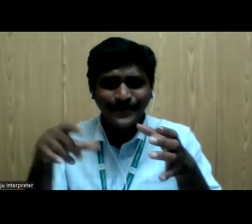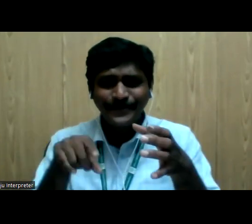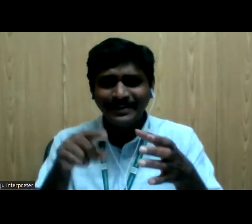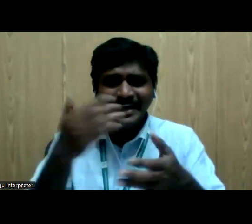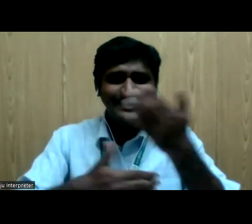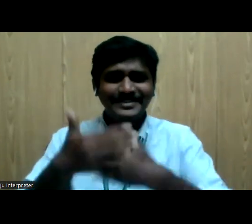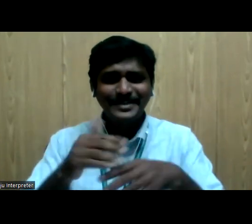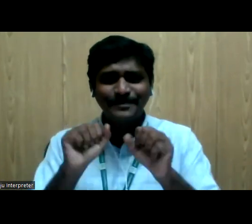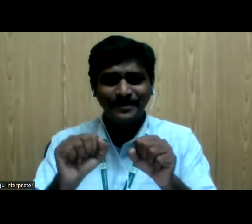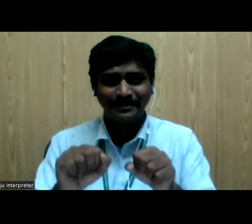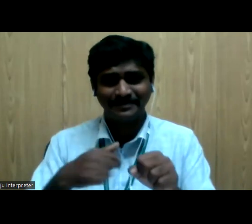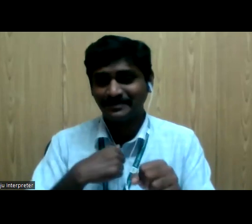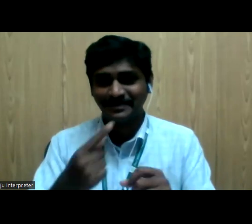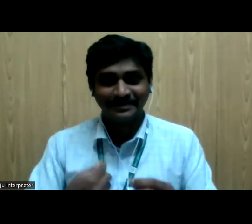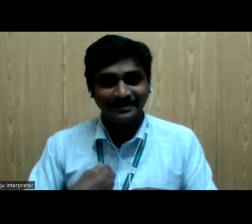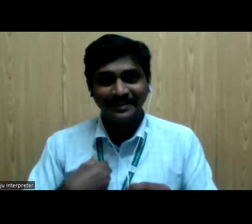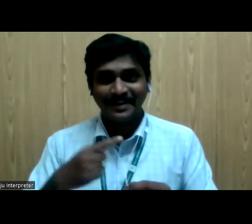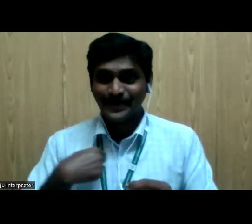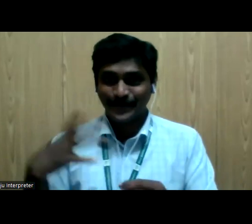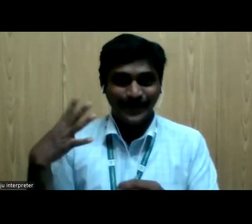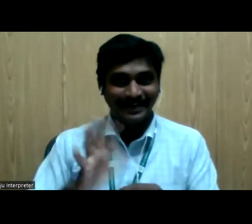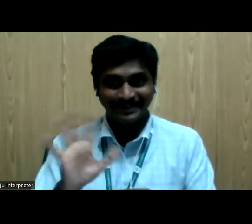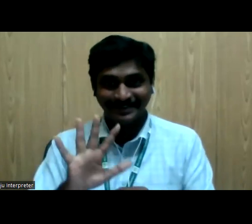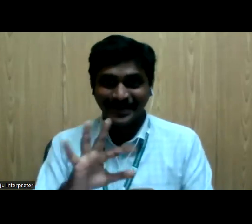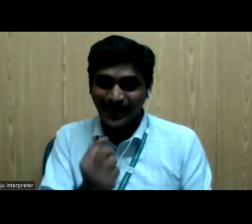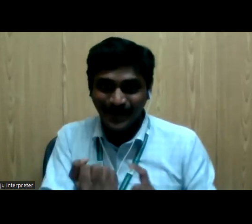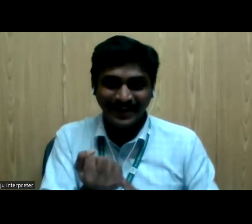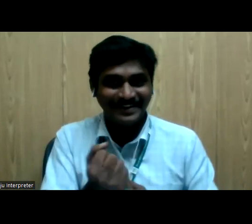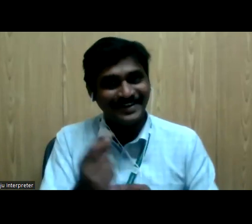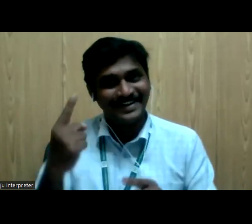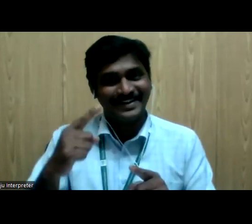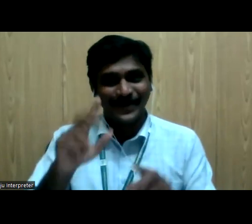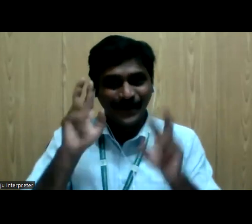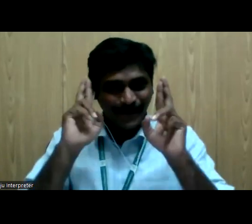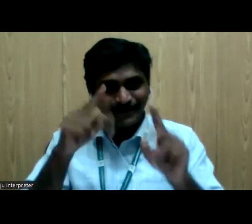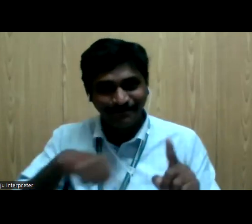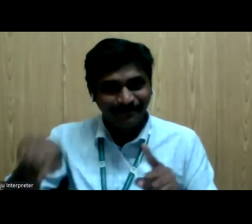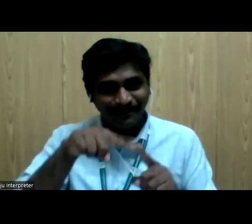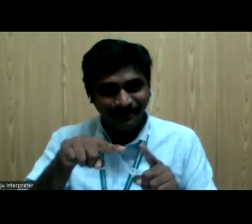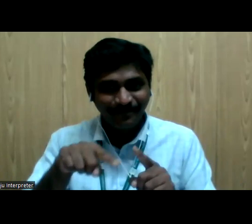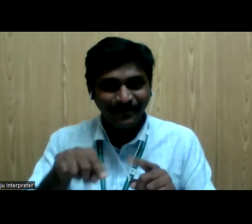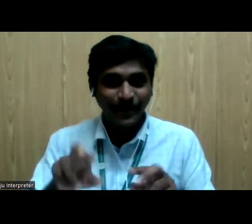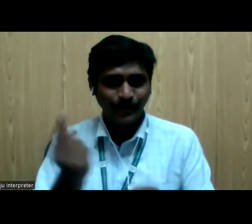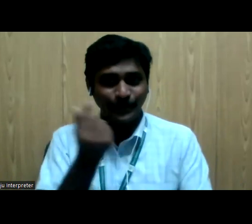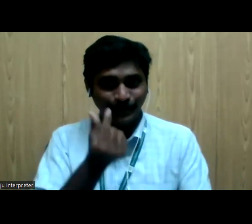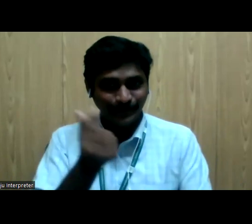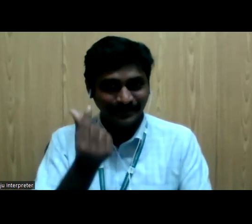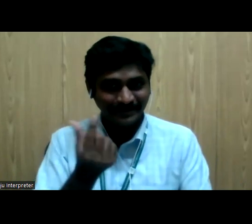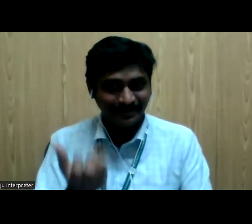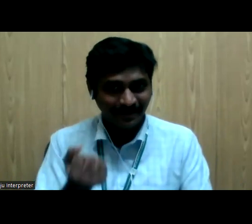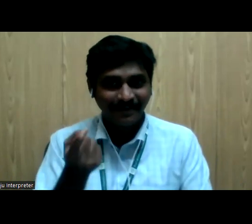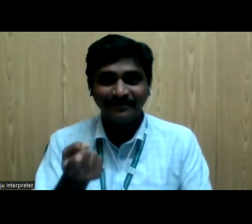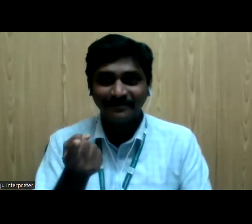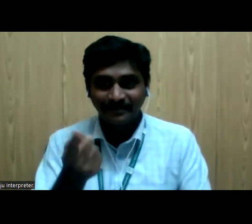about this partnership, and I cannot wait for the event to unfold further today. Hoping you'll find the event useful and help us spread our